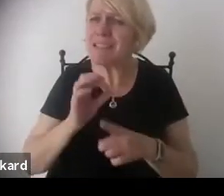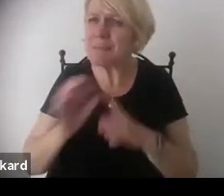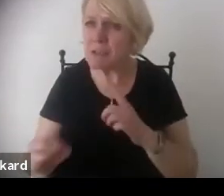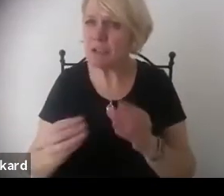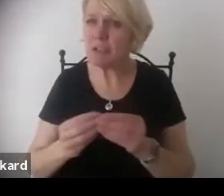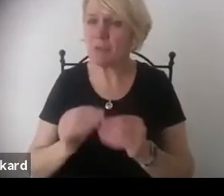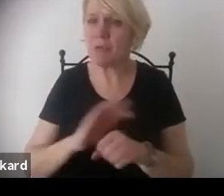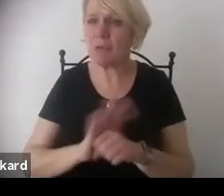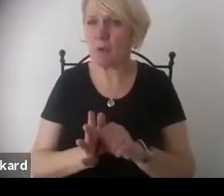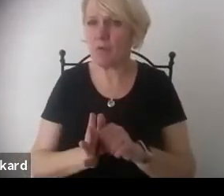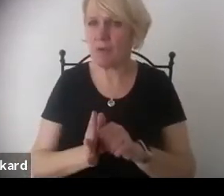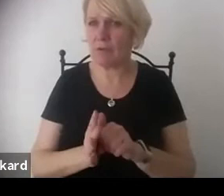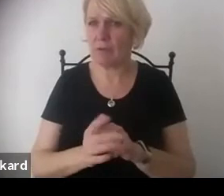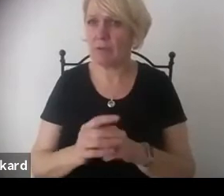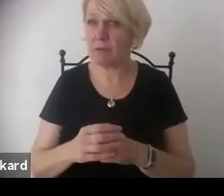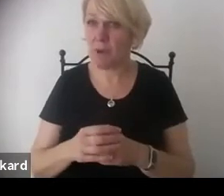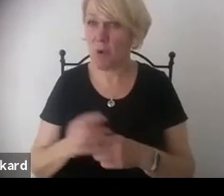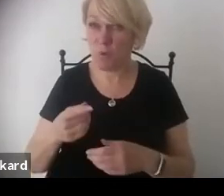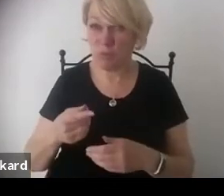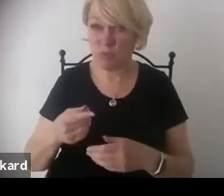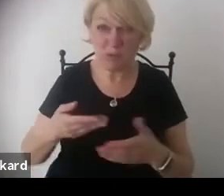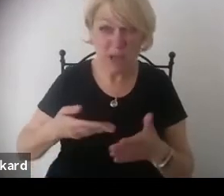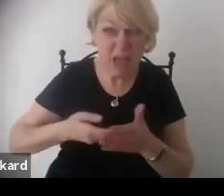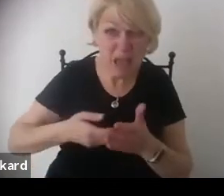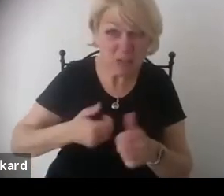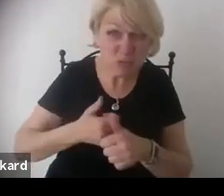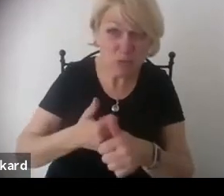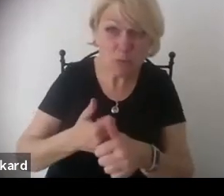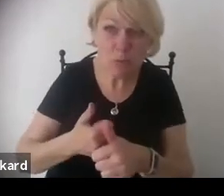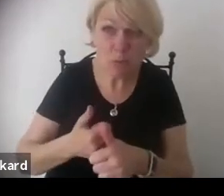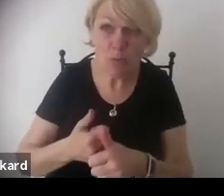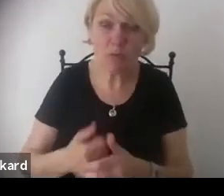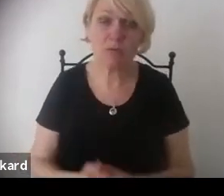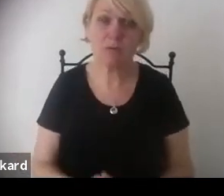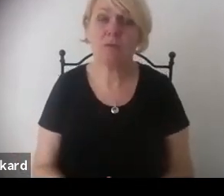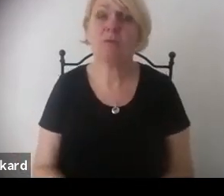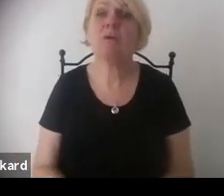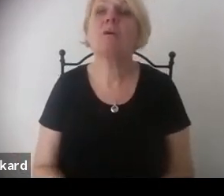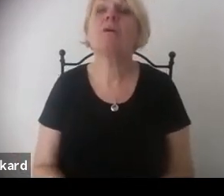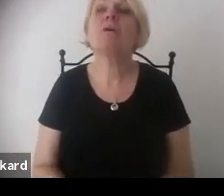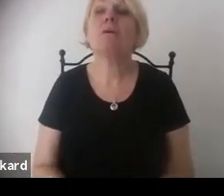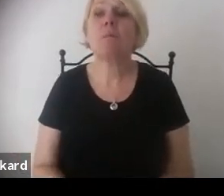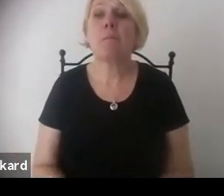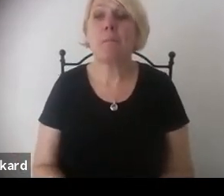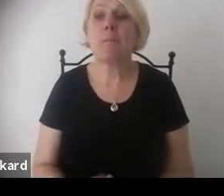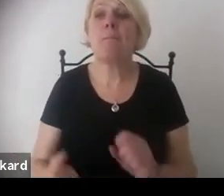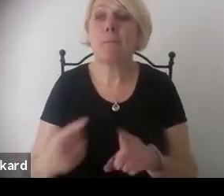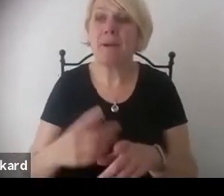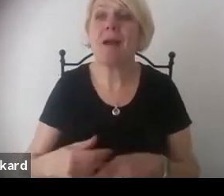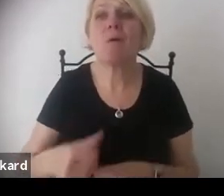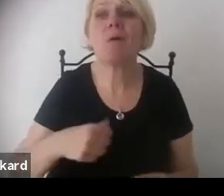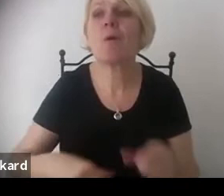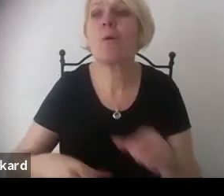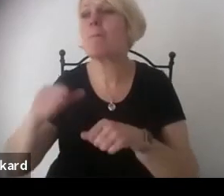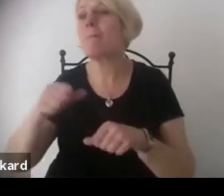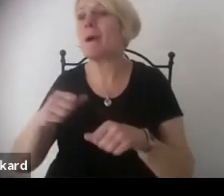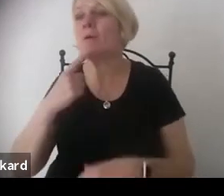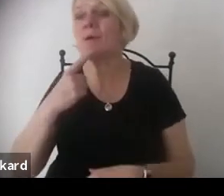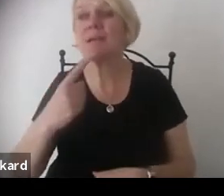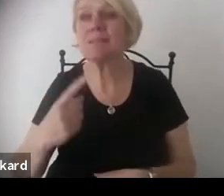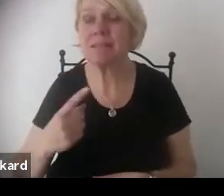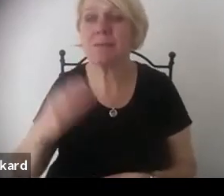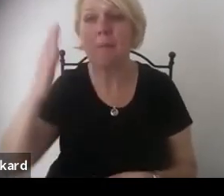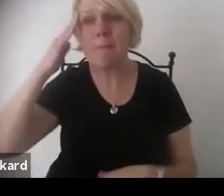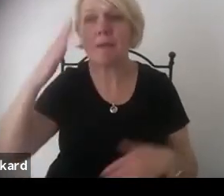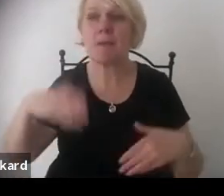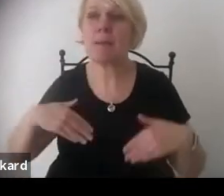offered? Yeah, so I think, again, I'll go back to what I said a moment ago about mental health care